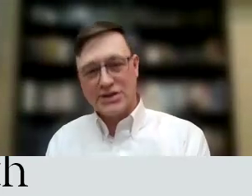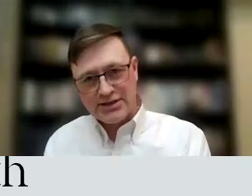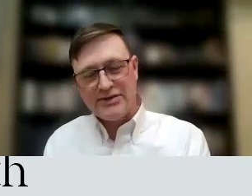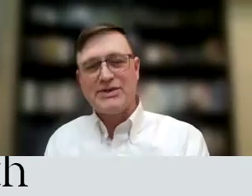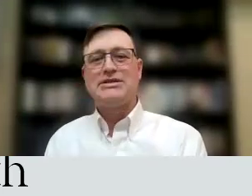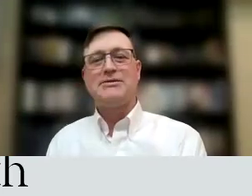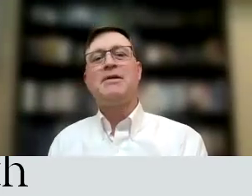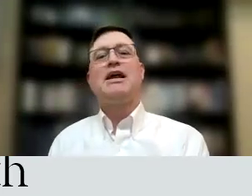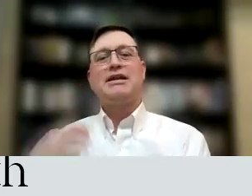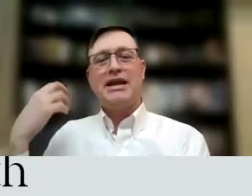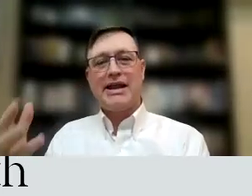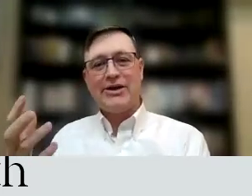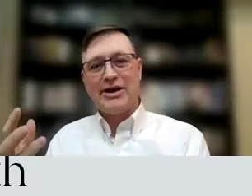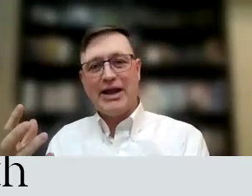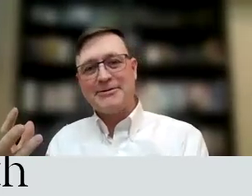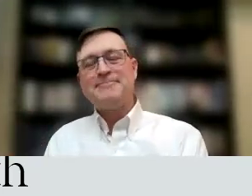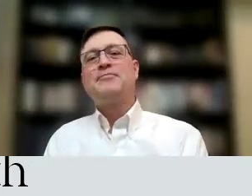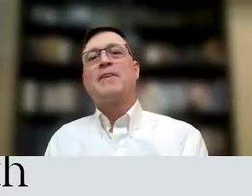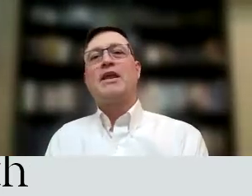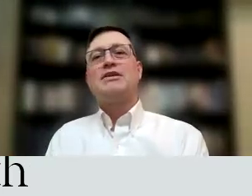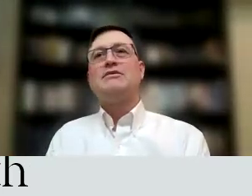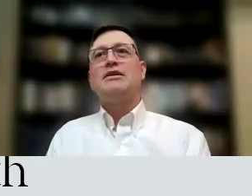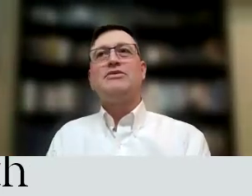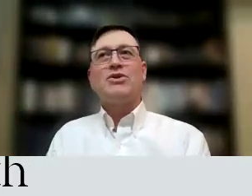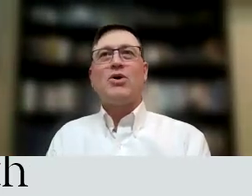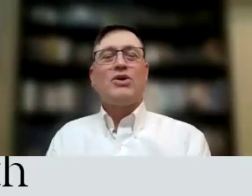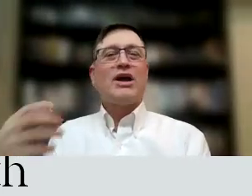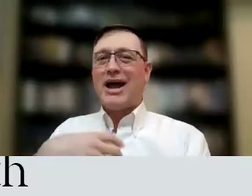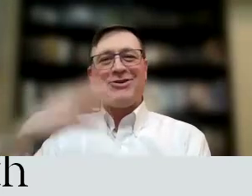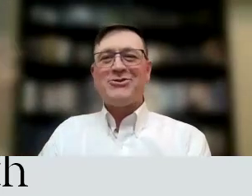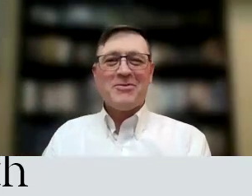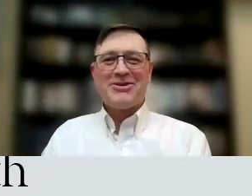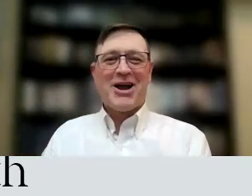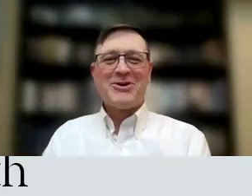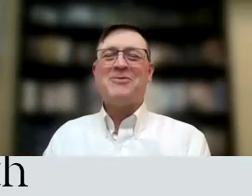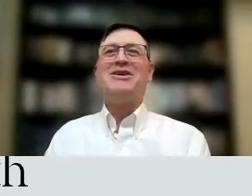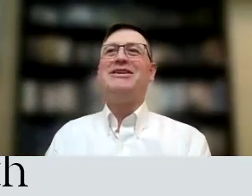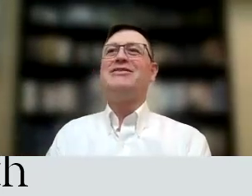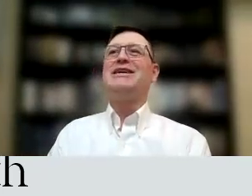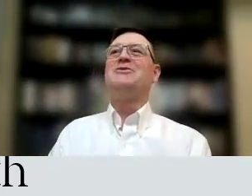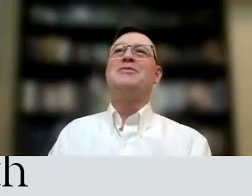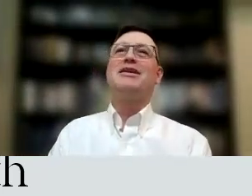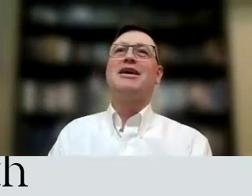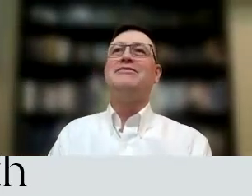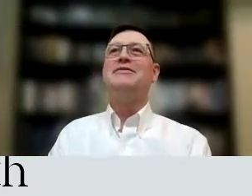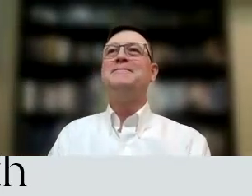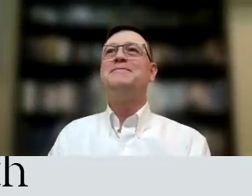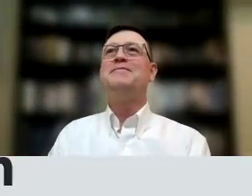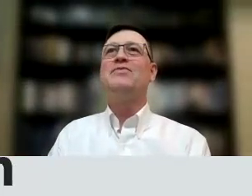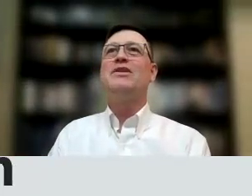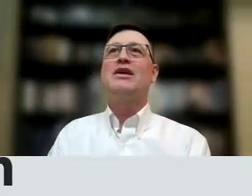10 years to convince him to get a hearing aid, even though I grew up around him with hearing aids all my